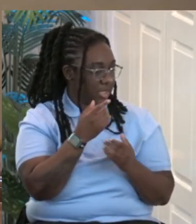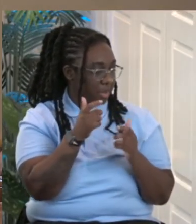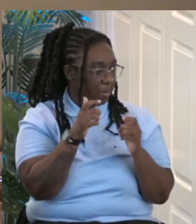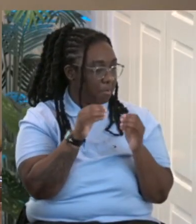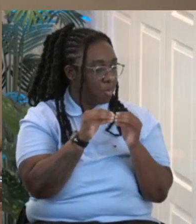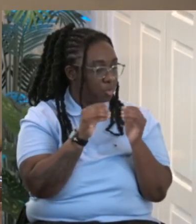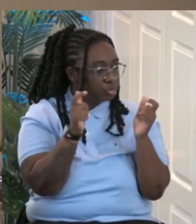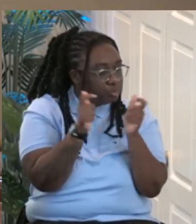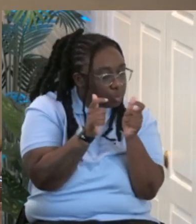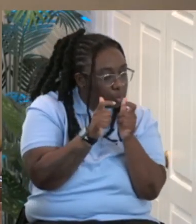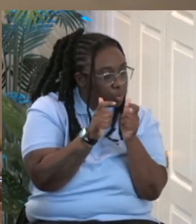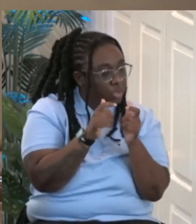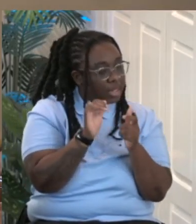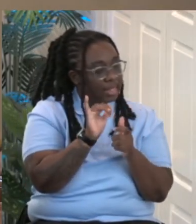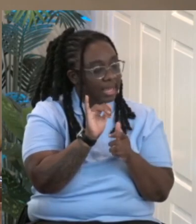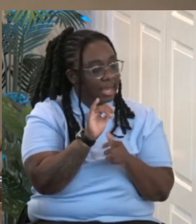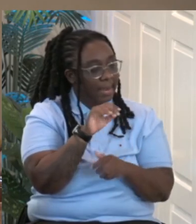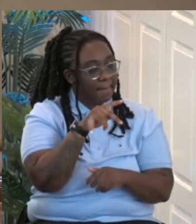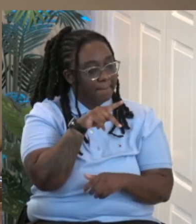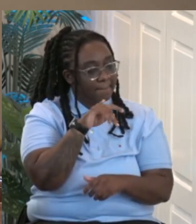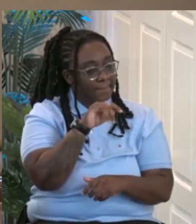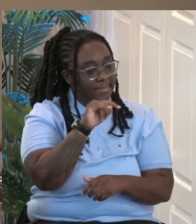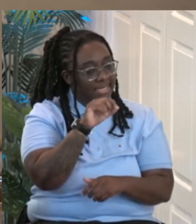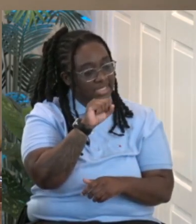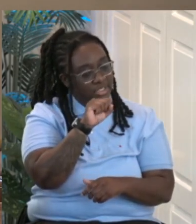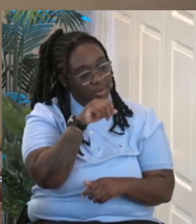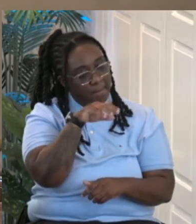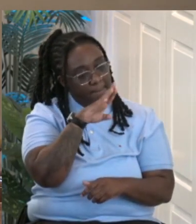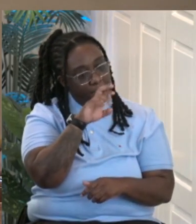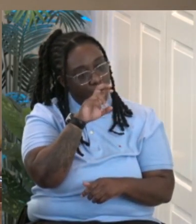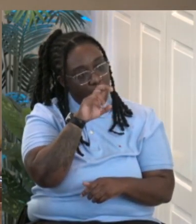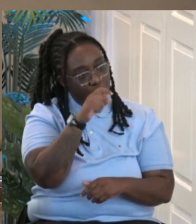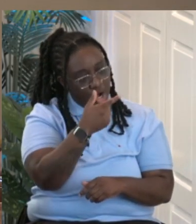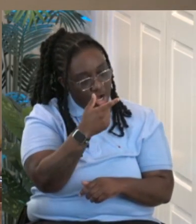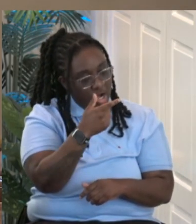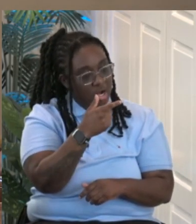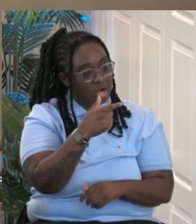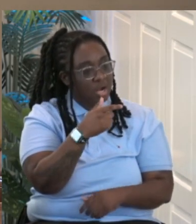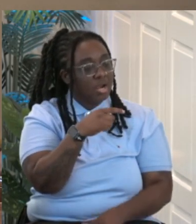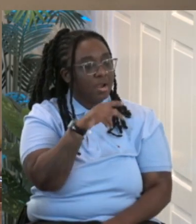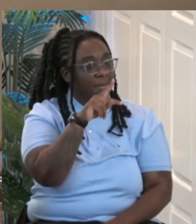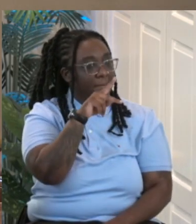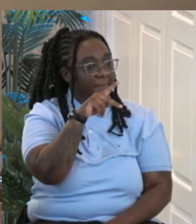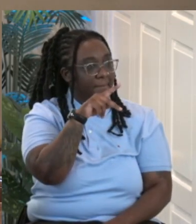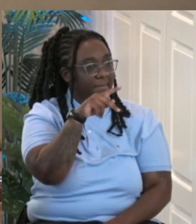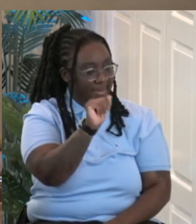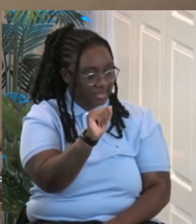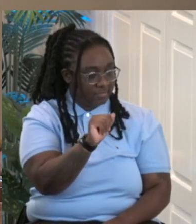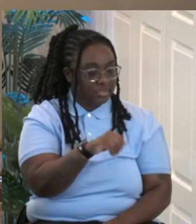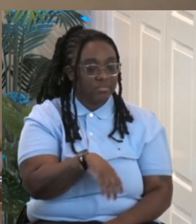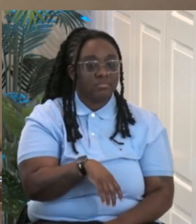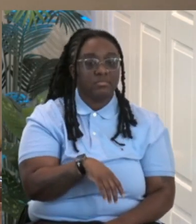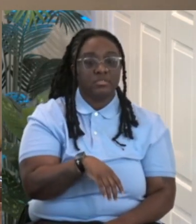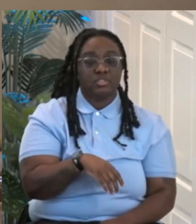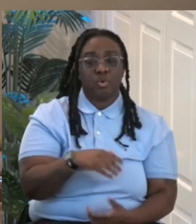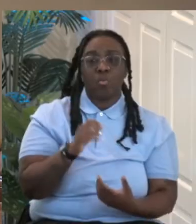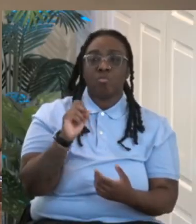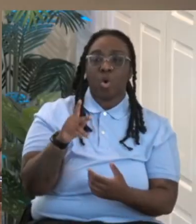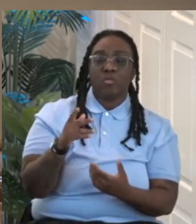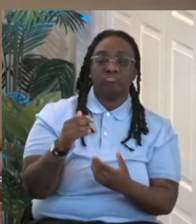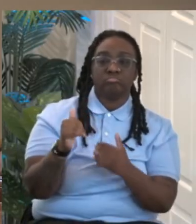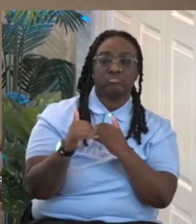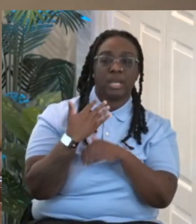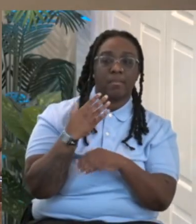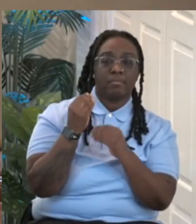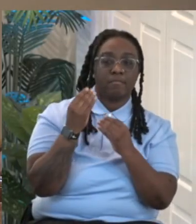I said, well, okay, just send me some information about Pittsburgh Theological Seminary. So he did. We said